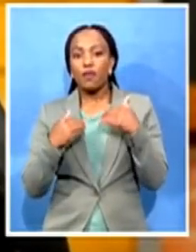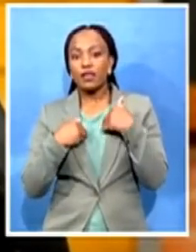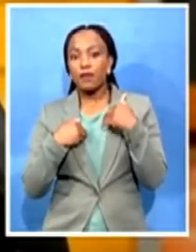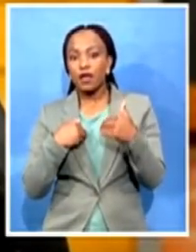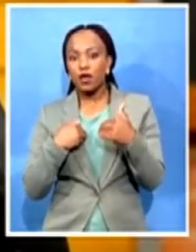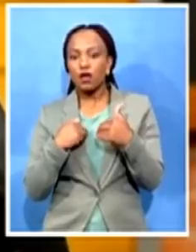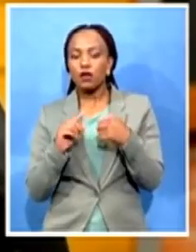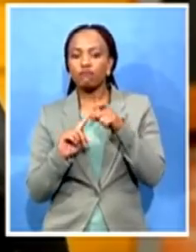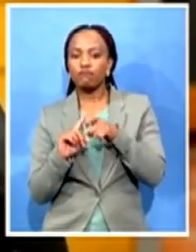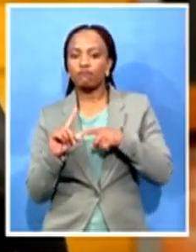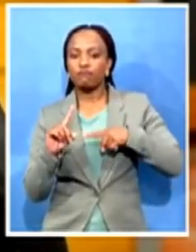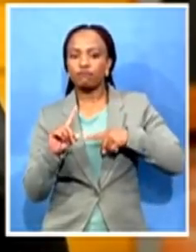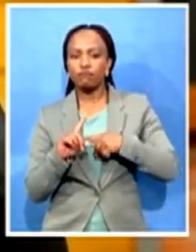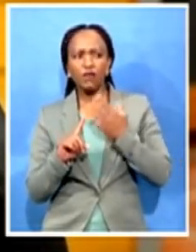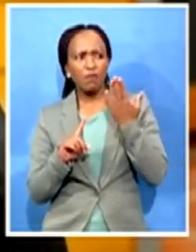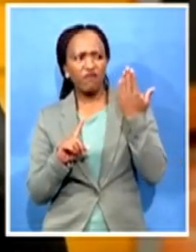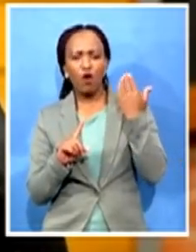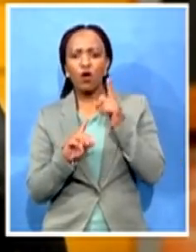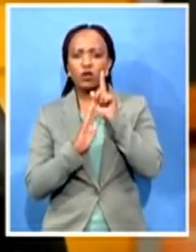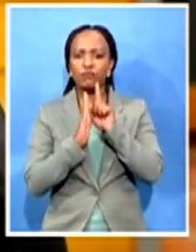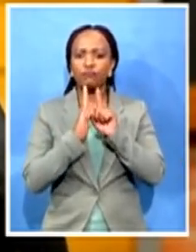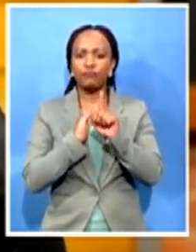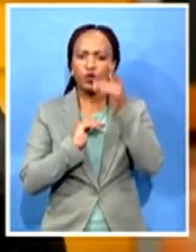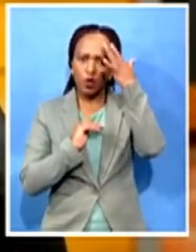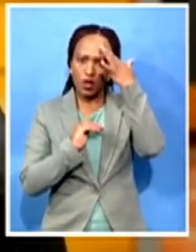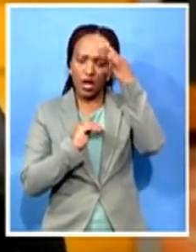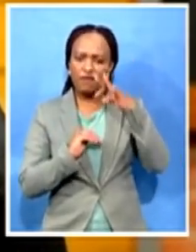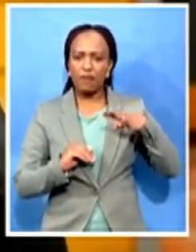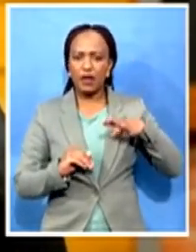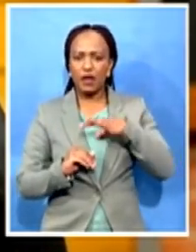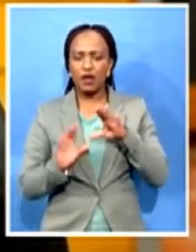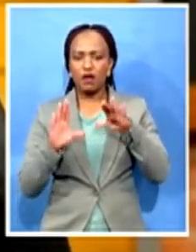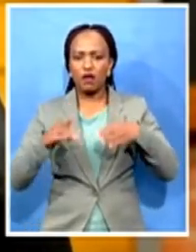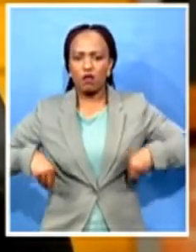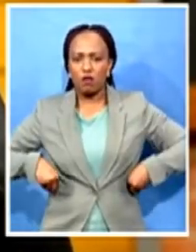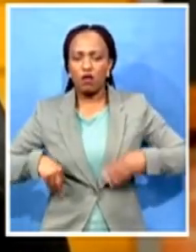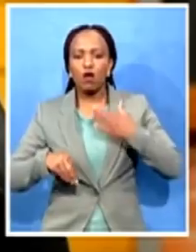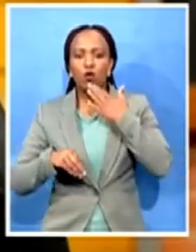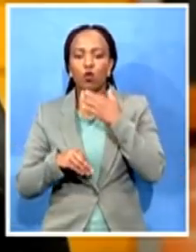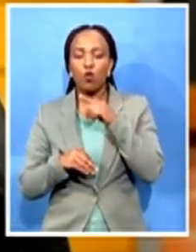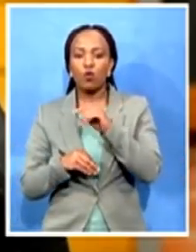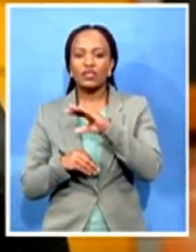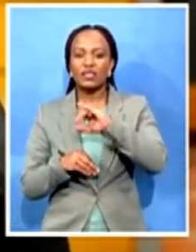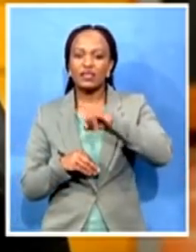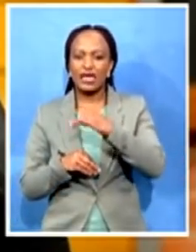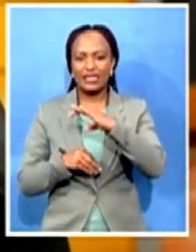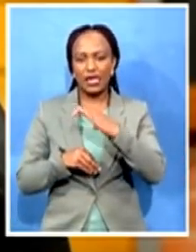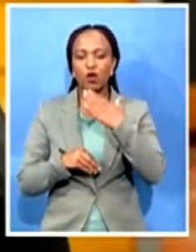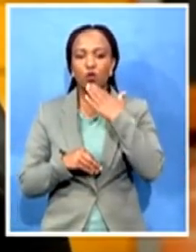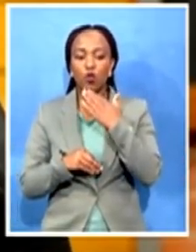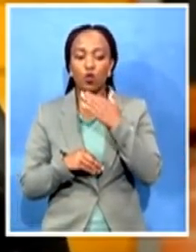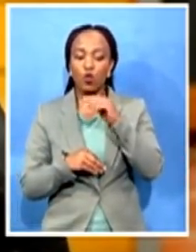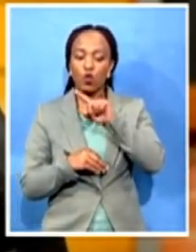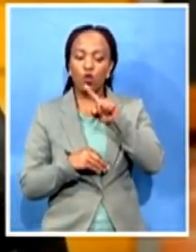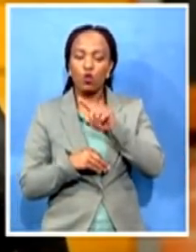Commission, which the learned Deputy Chief Justice Judge Zondo, Honourable Justice Zondo, is running, from the Special Investigation